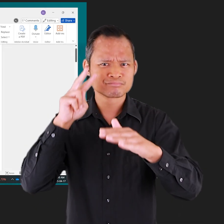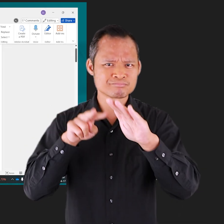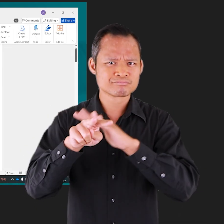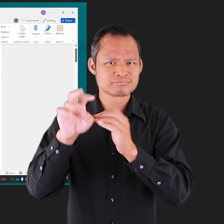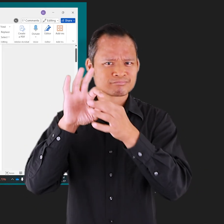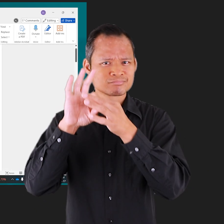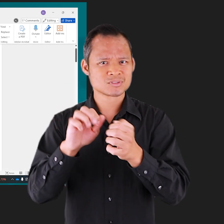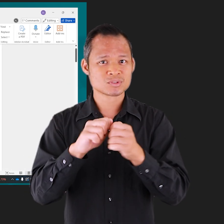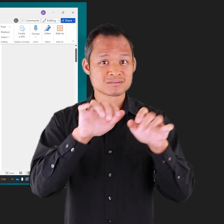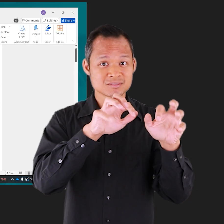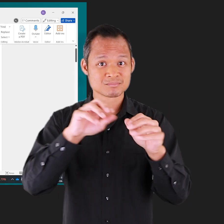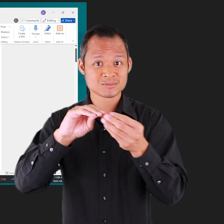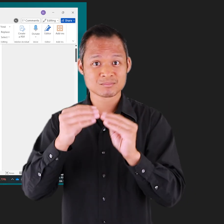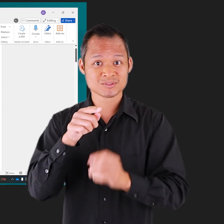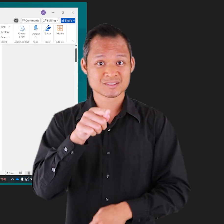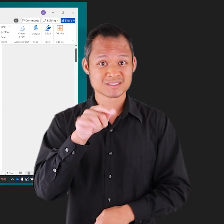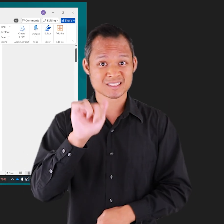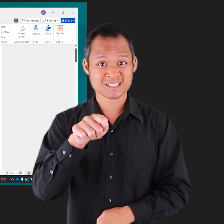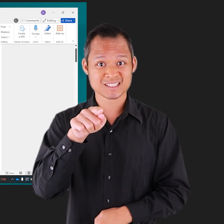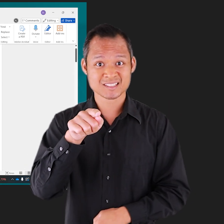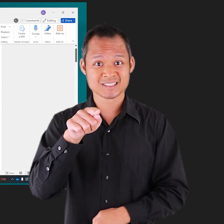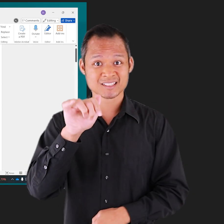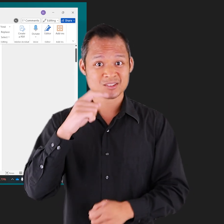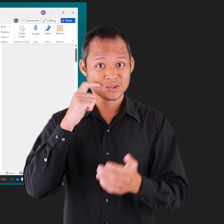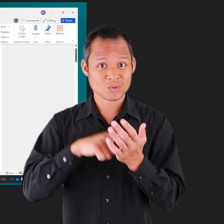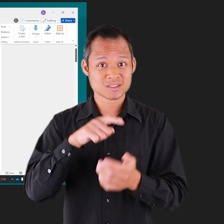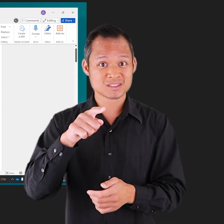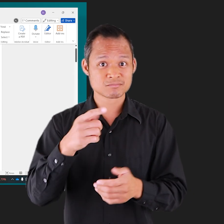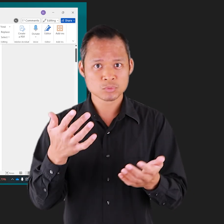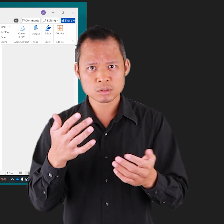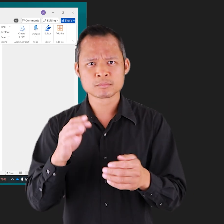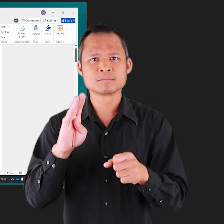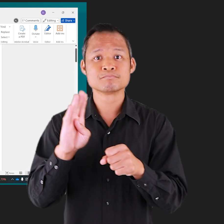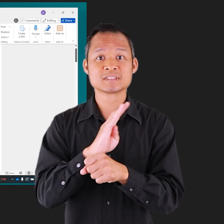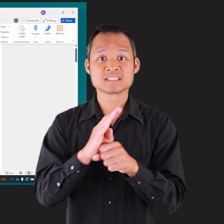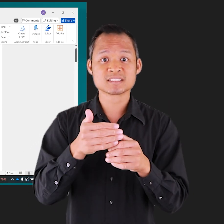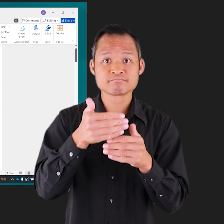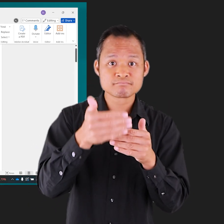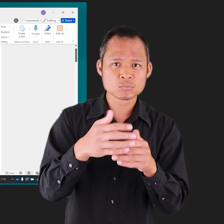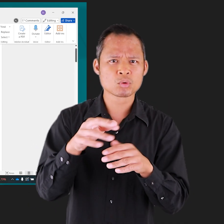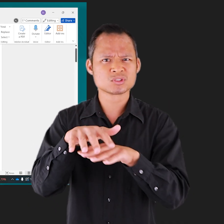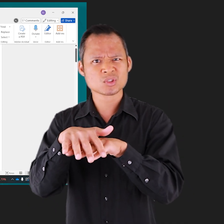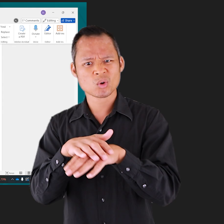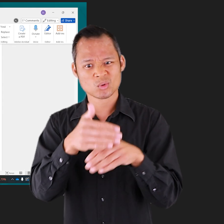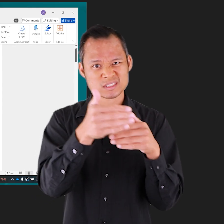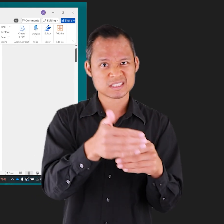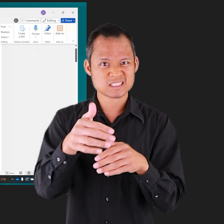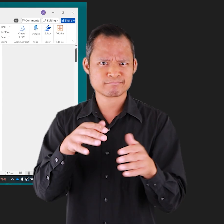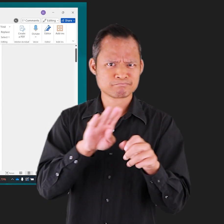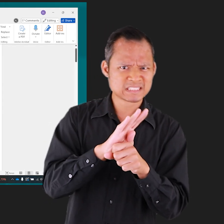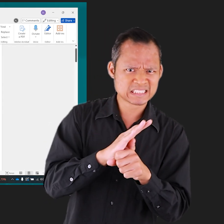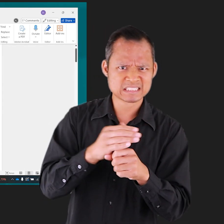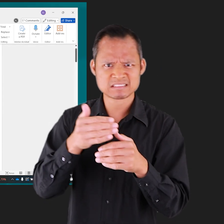general overall sales forecast assumptions that you will refer to when inputting your numbers. In this area, you mention